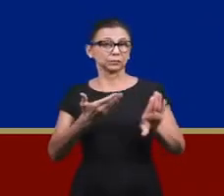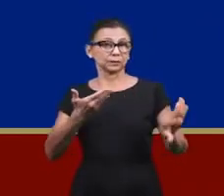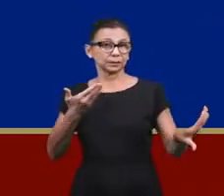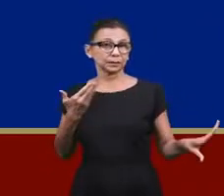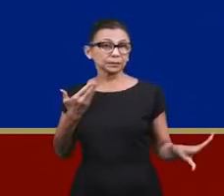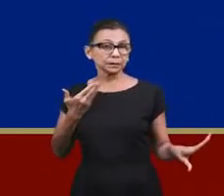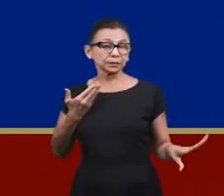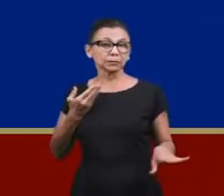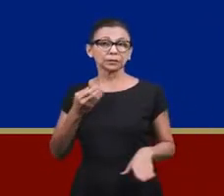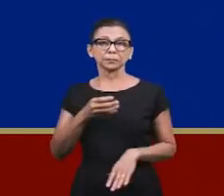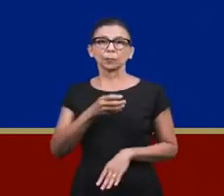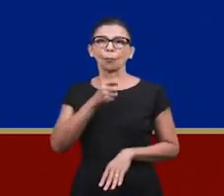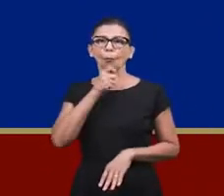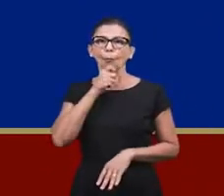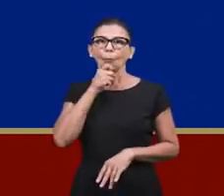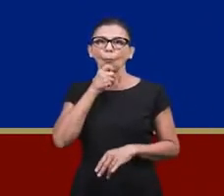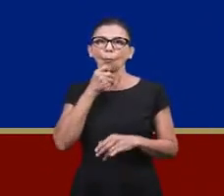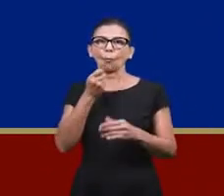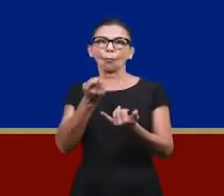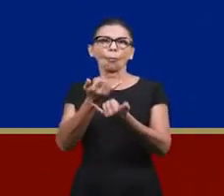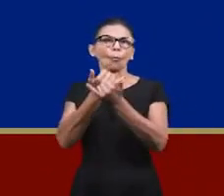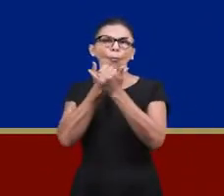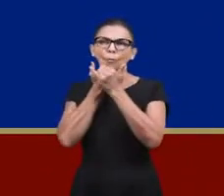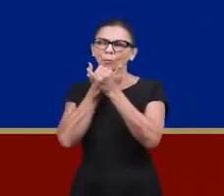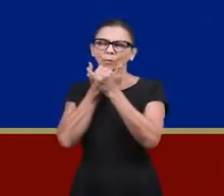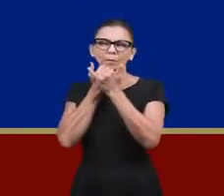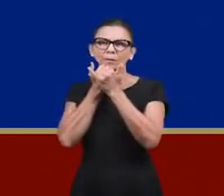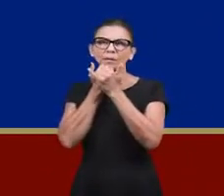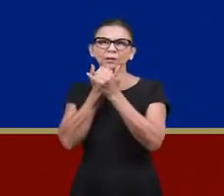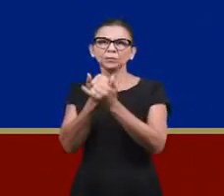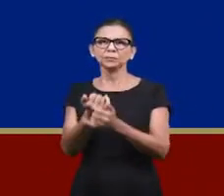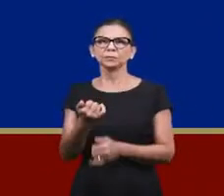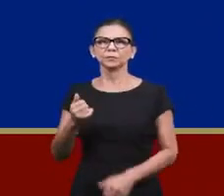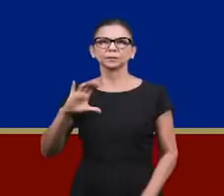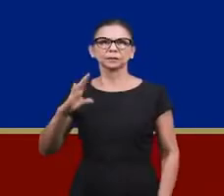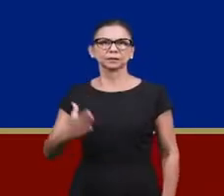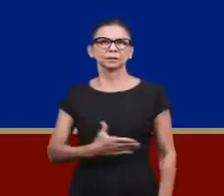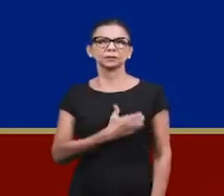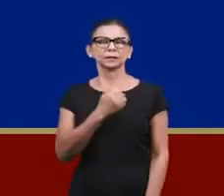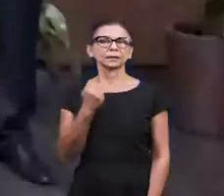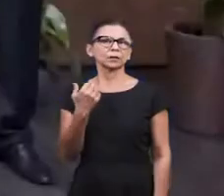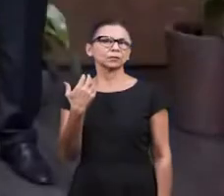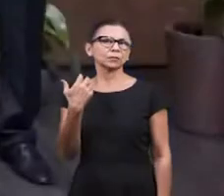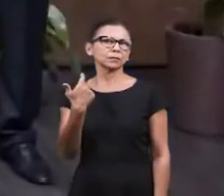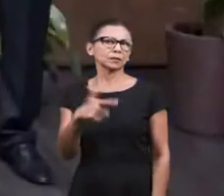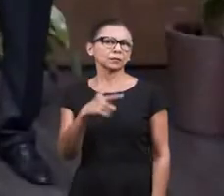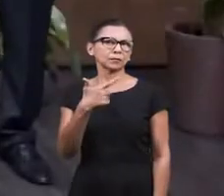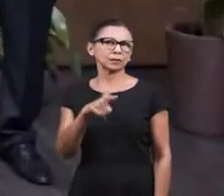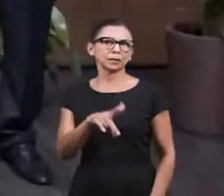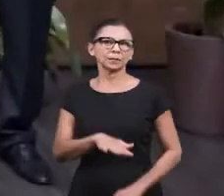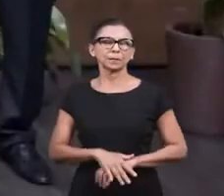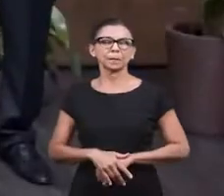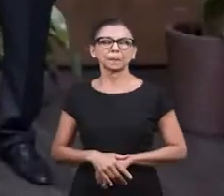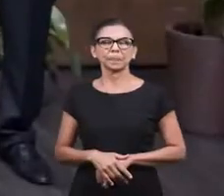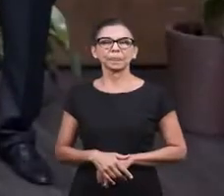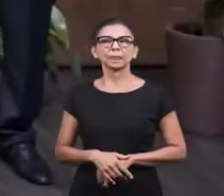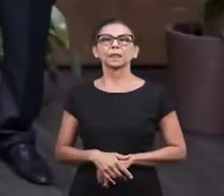be in fellowship. Sins without forgiveness, there is no salvation. So the need